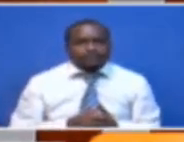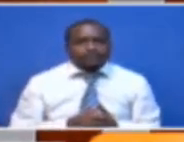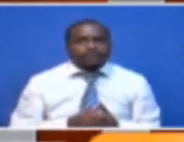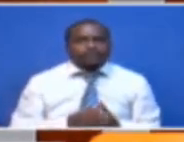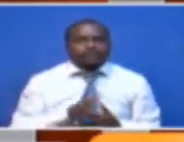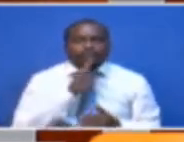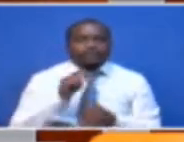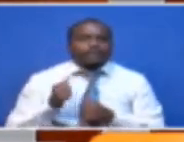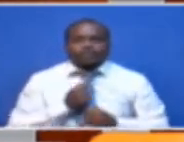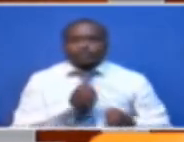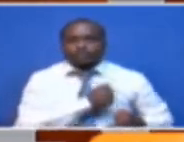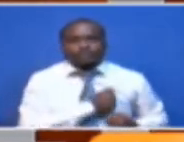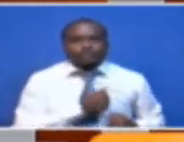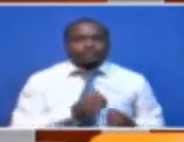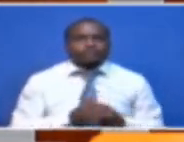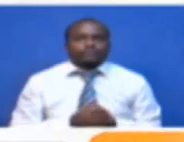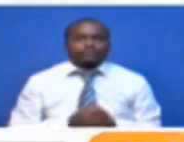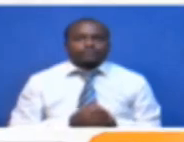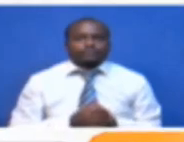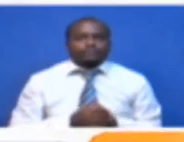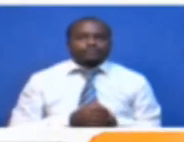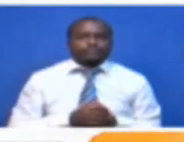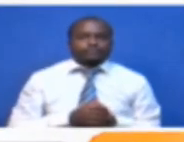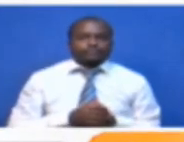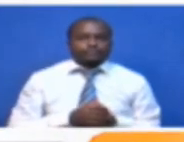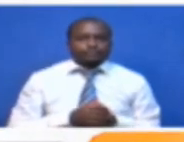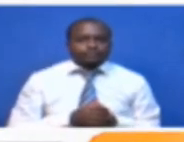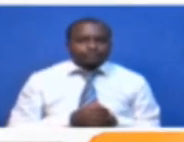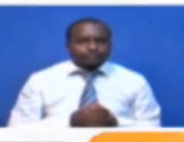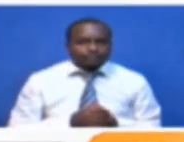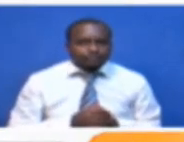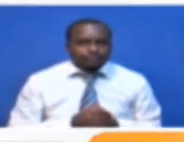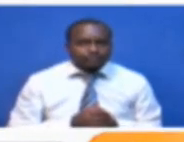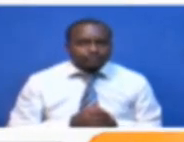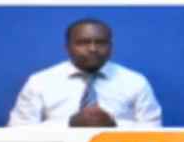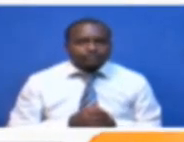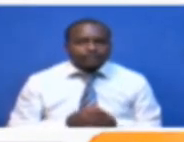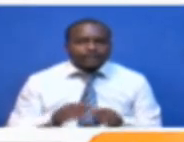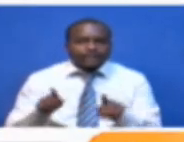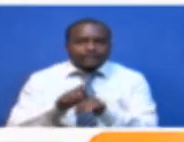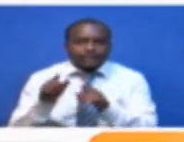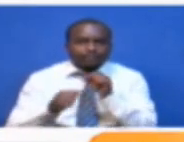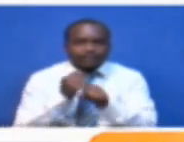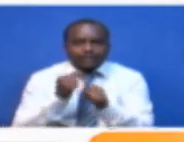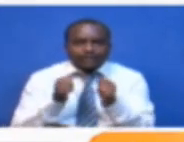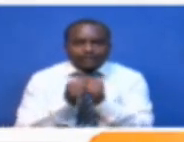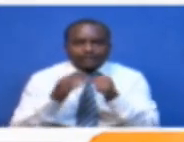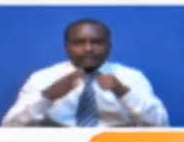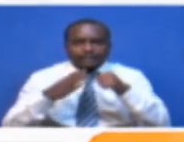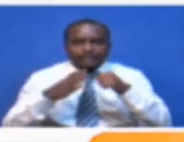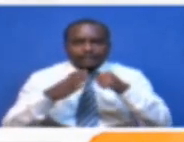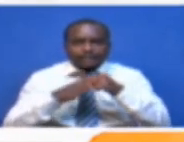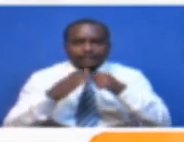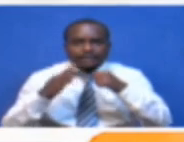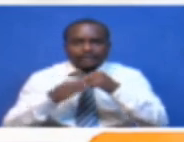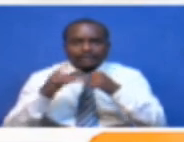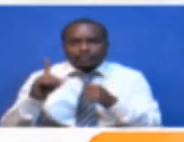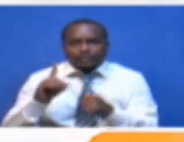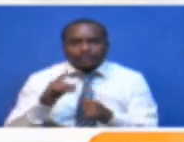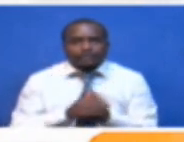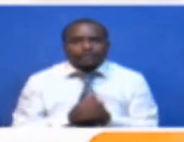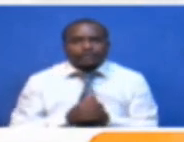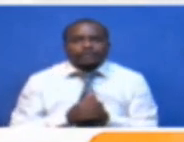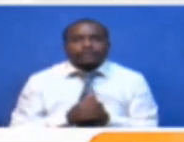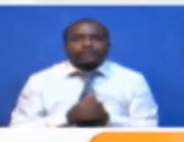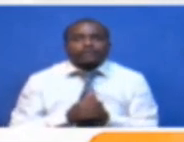At a military parade. Yes. And before that, the same year, 1981, William Talbot had